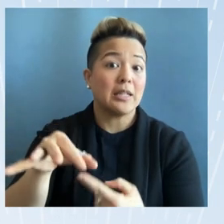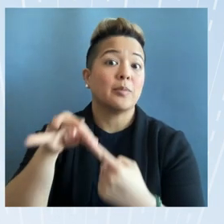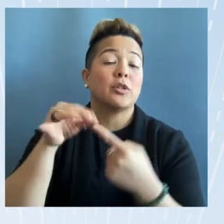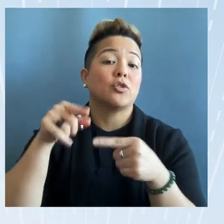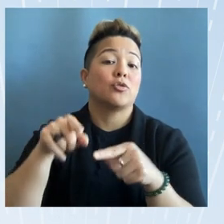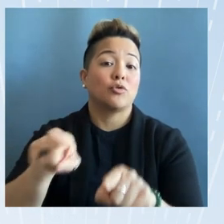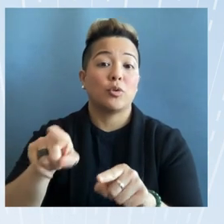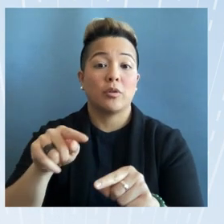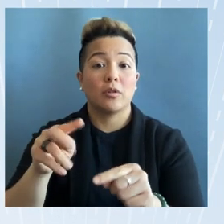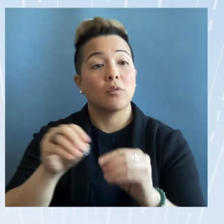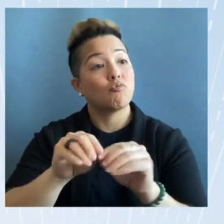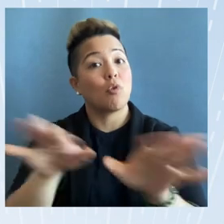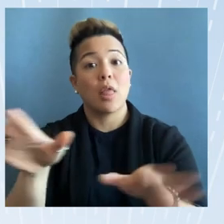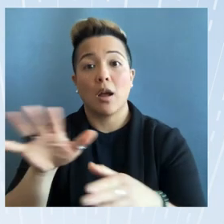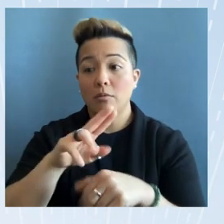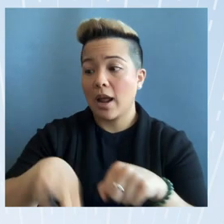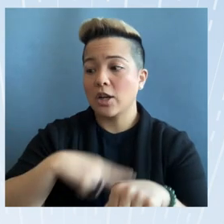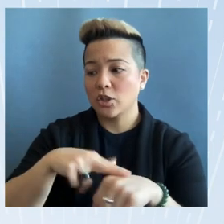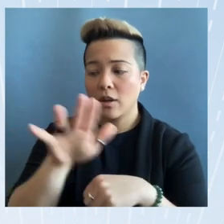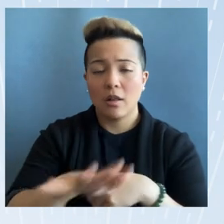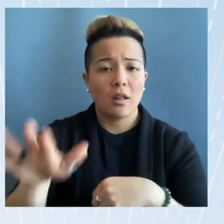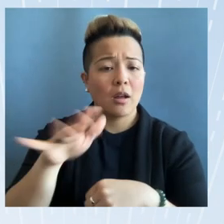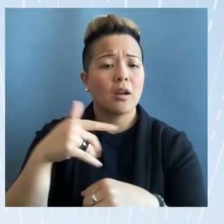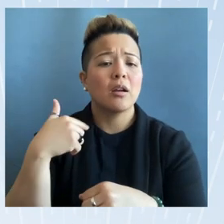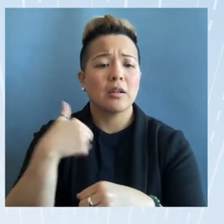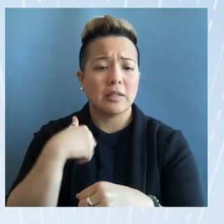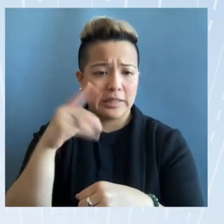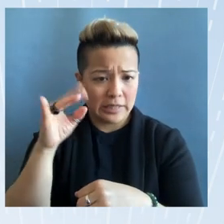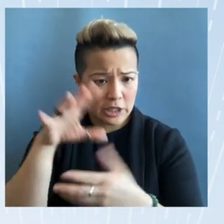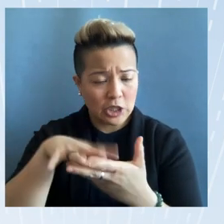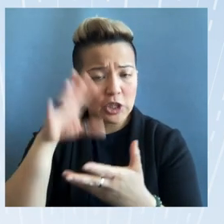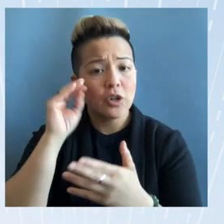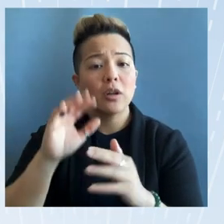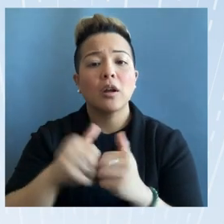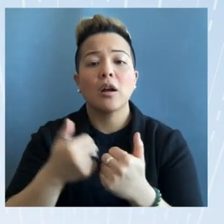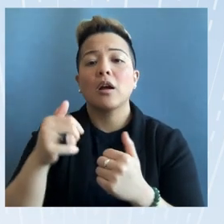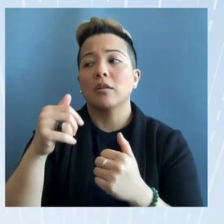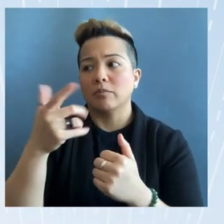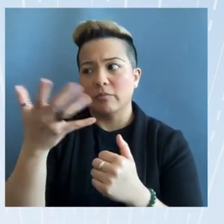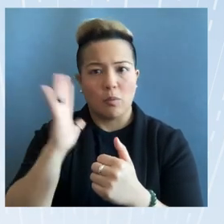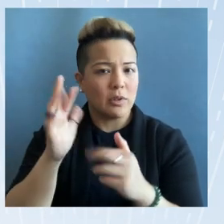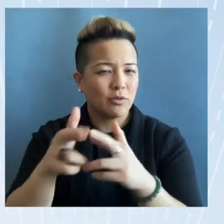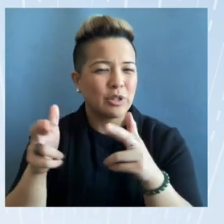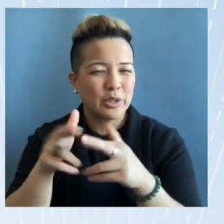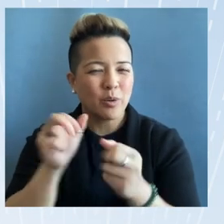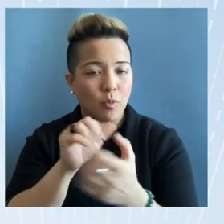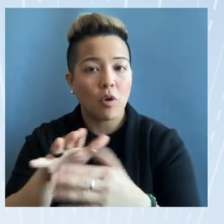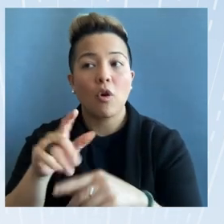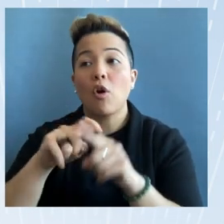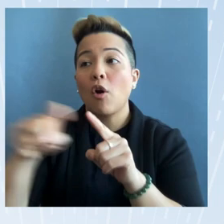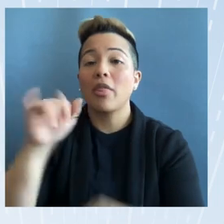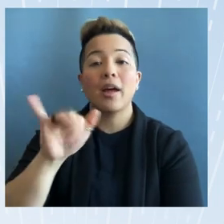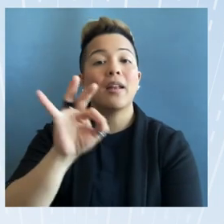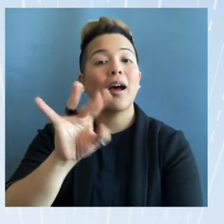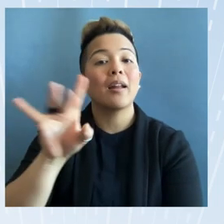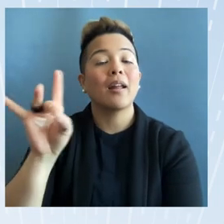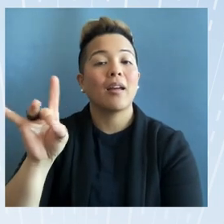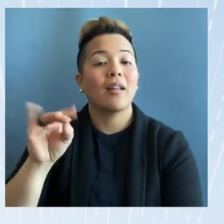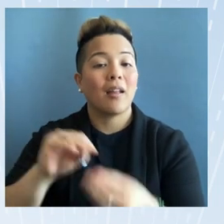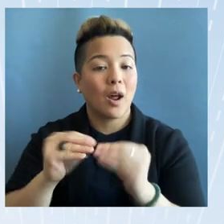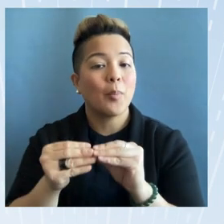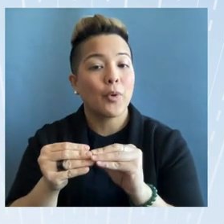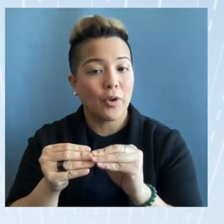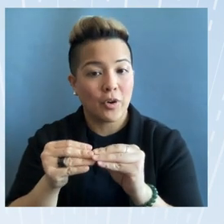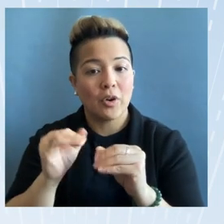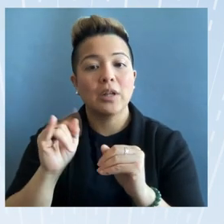rollout nationally. We did learn that there was a regional approach, right, with calling the 988 number. It